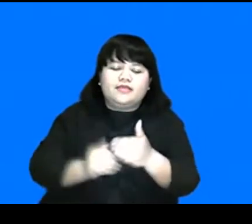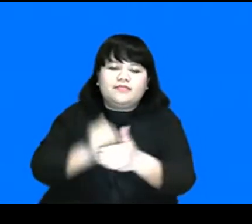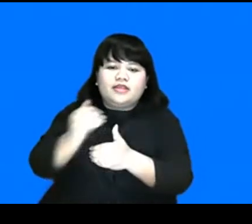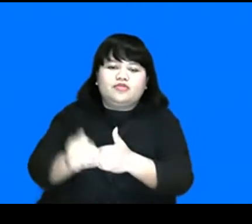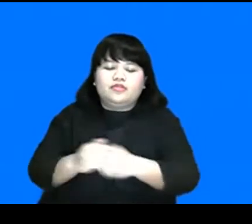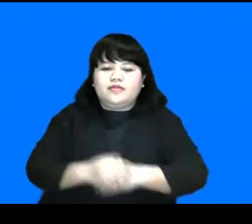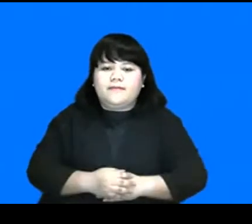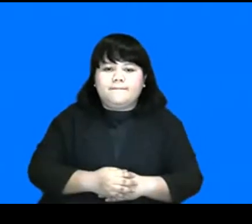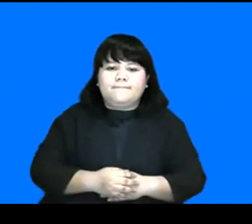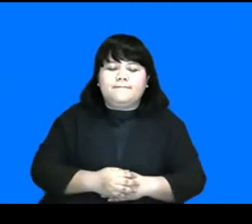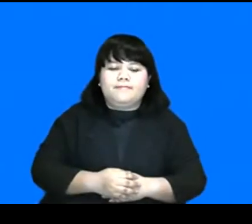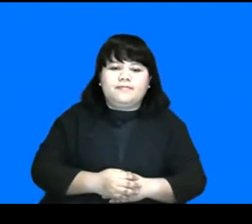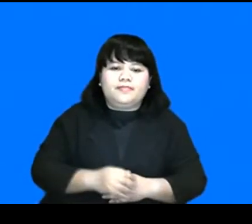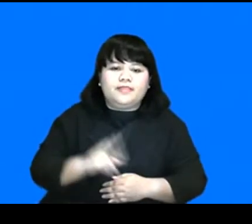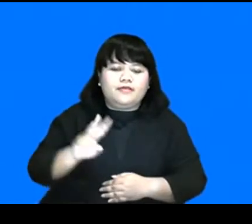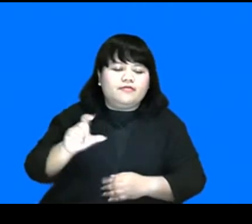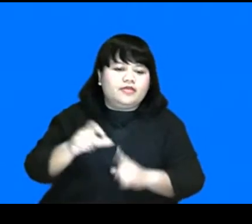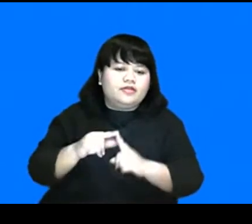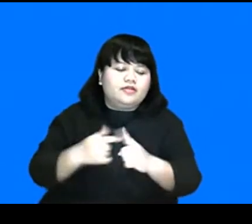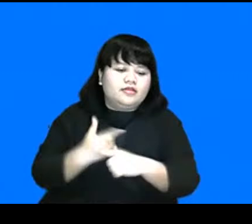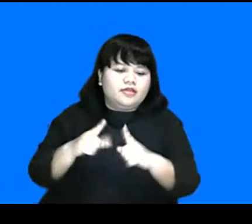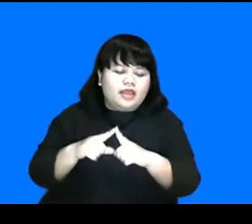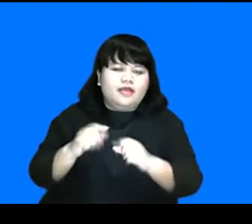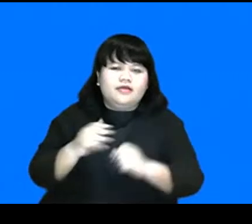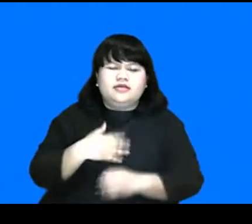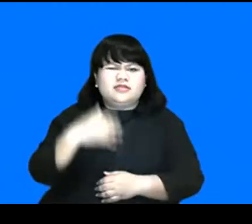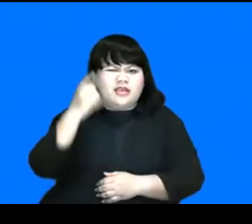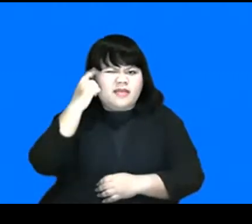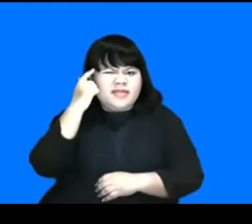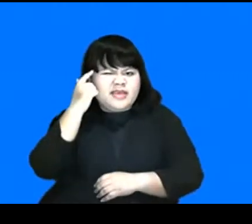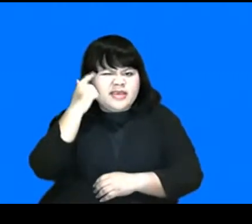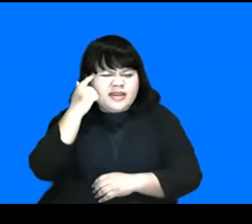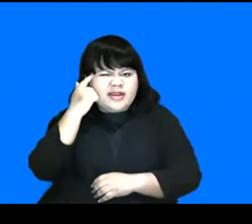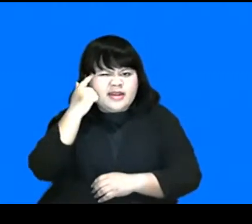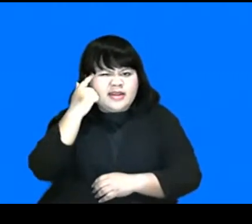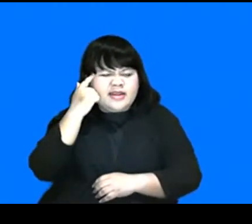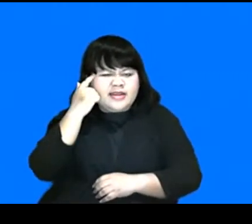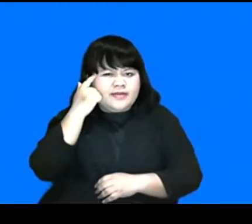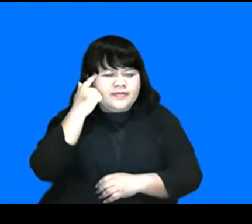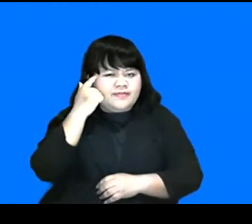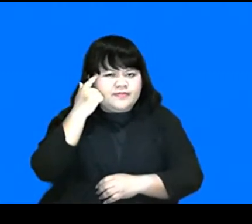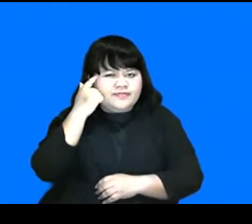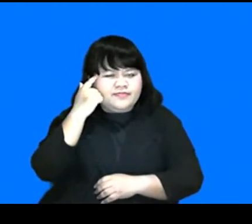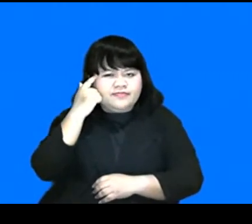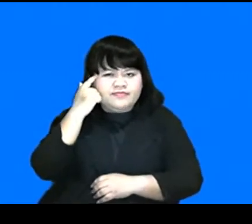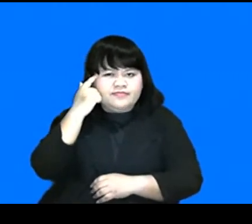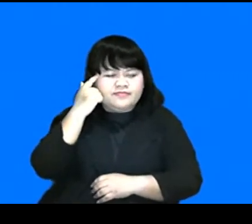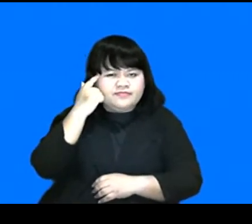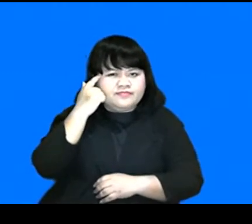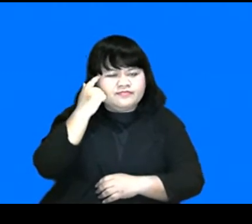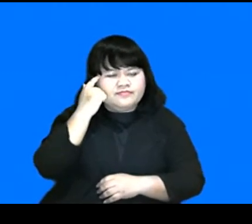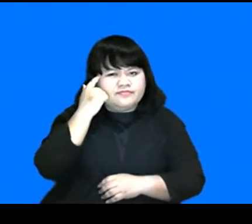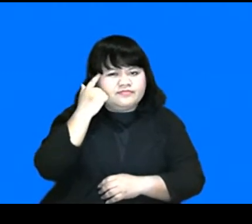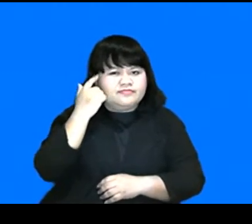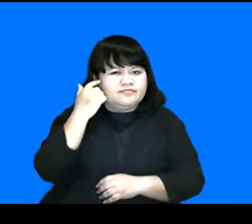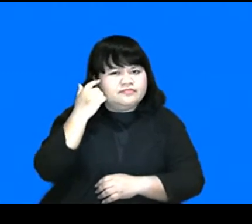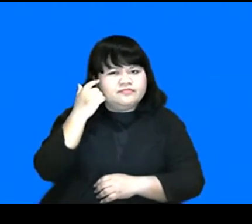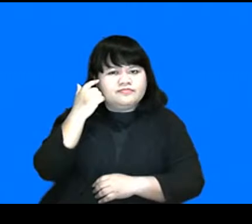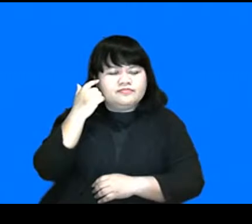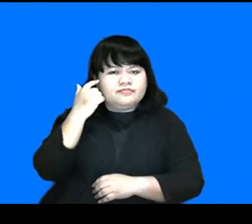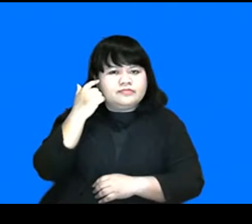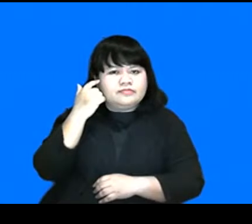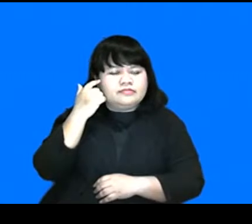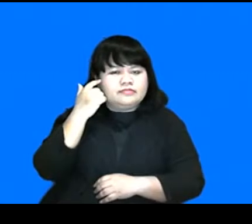Okay. I think we need to understand that we may be in a post-pandemic